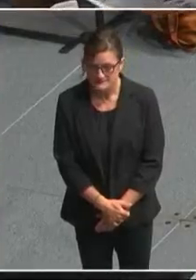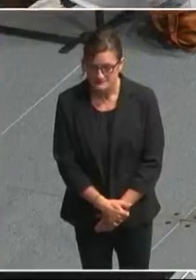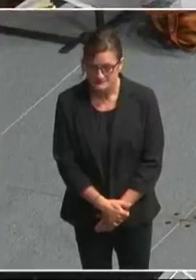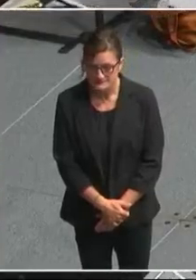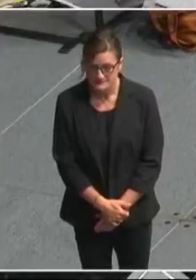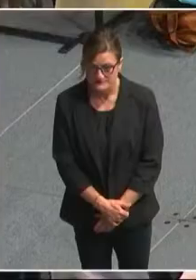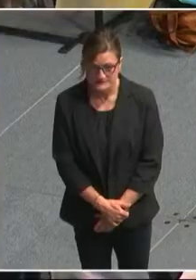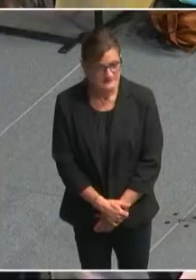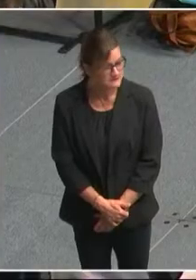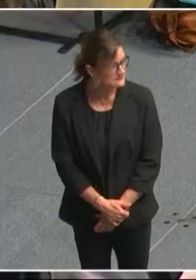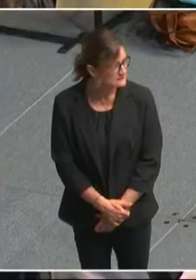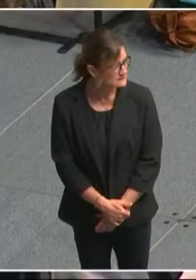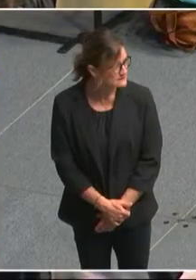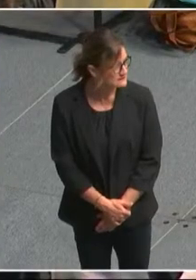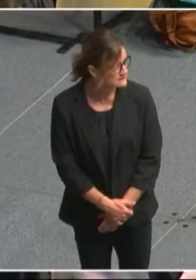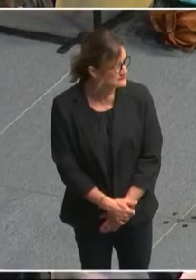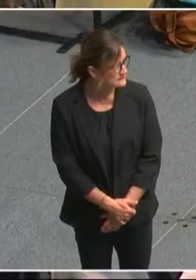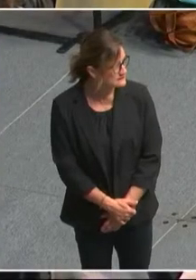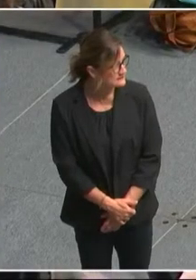Thank you.